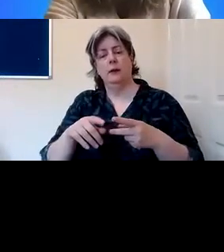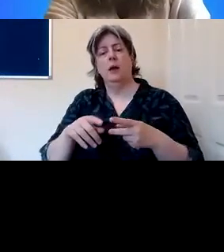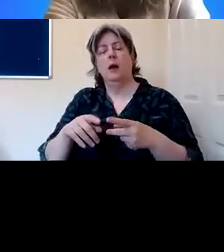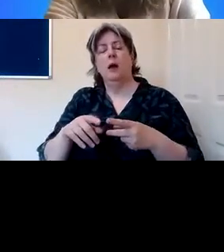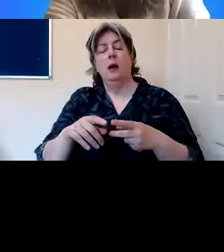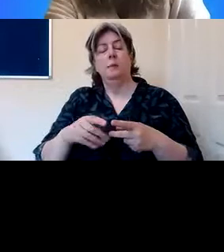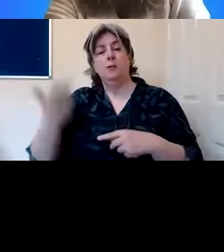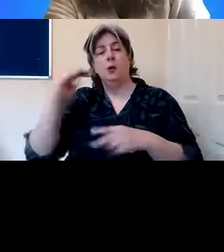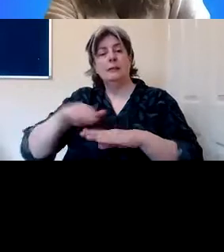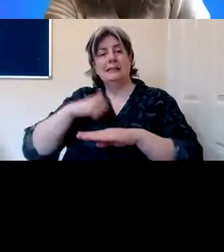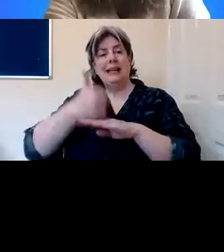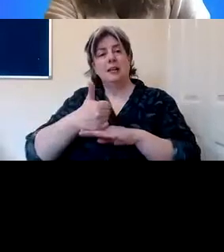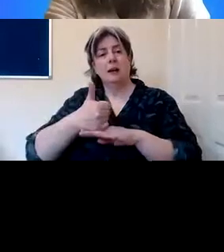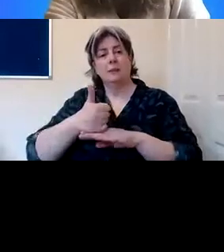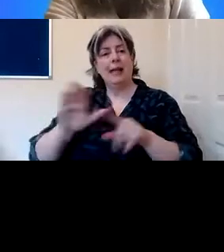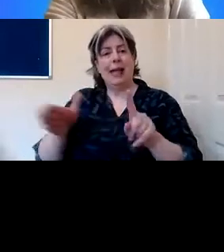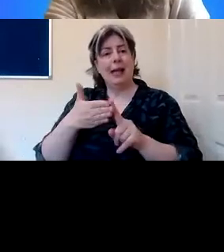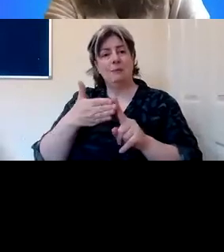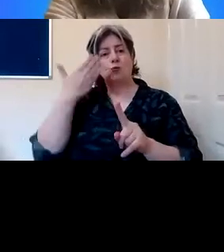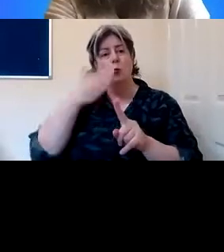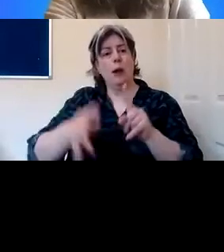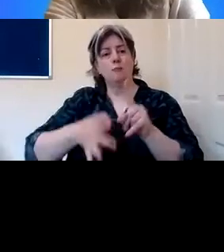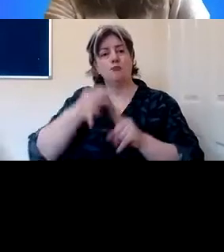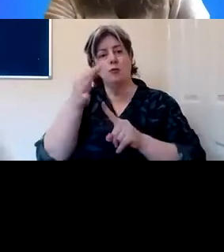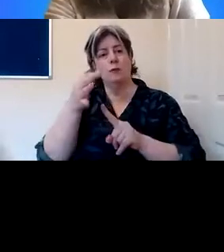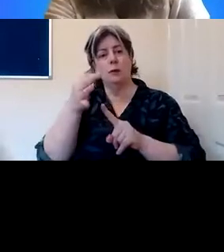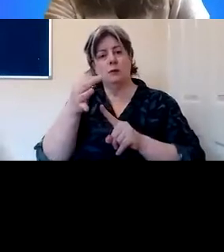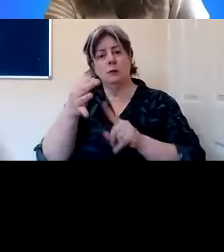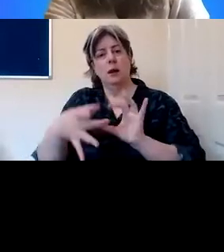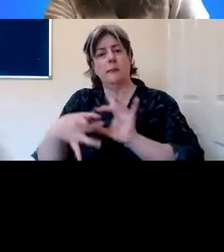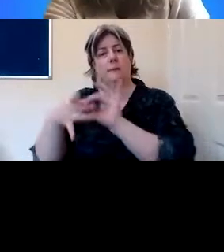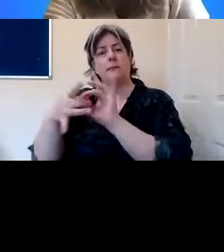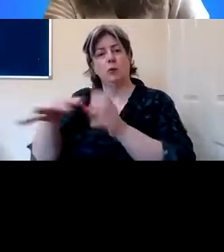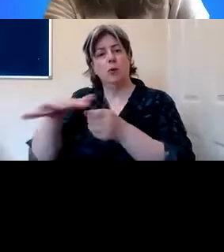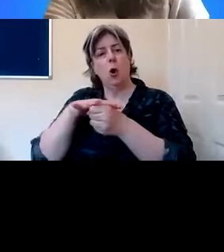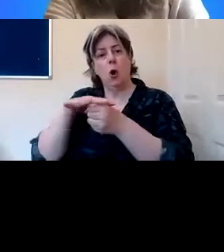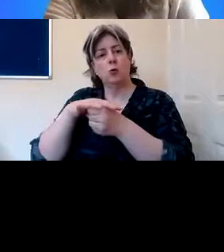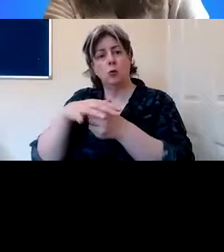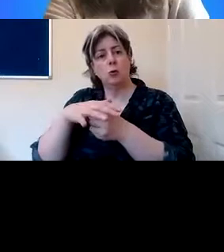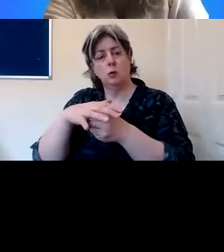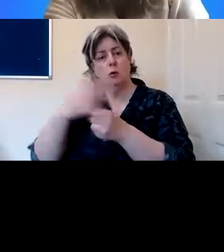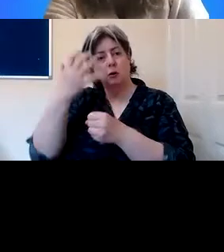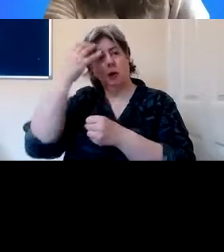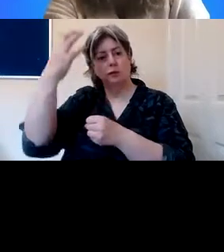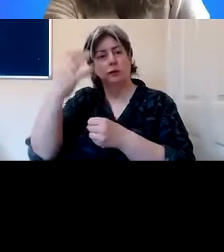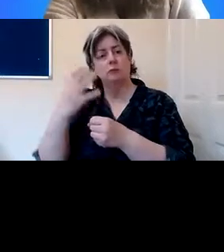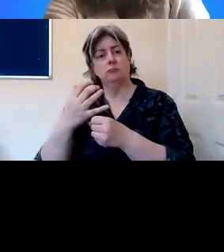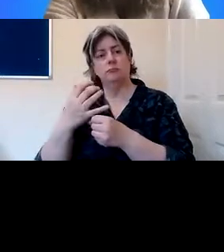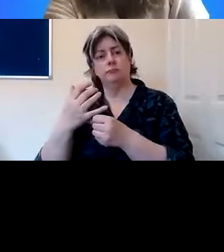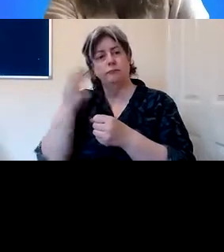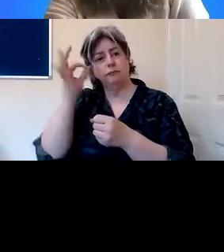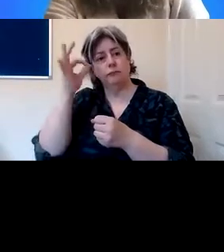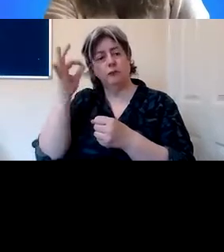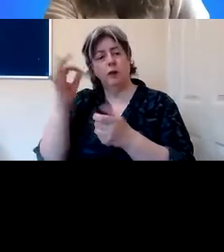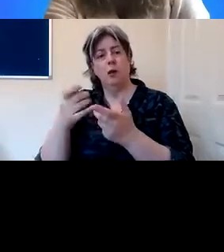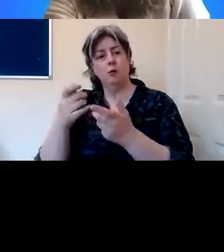school improvement and to go hand in hand with local government reform. Unfortunately, we seem to have not had the local government reform, but we